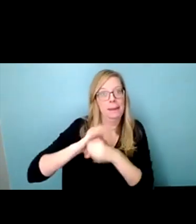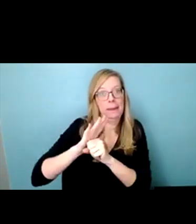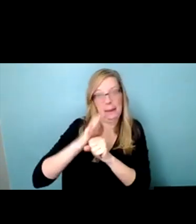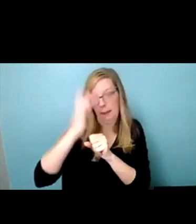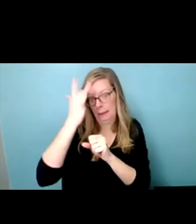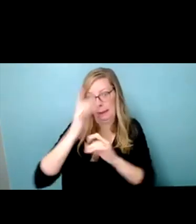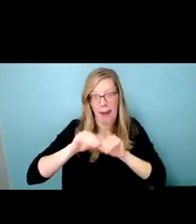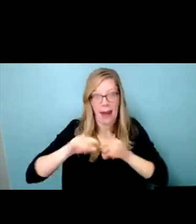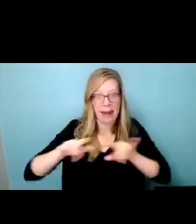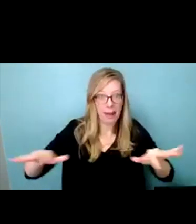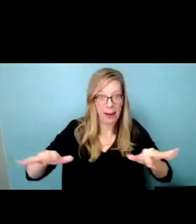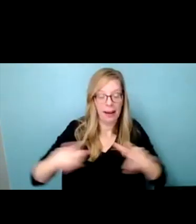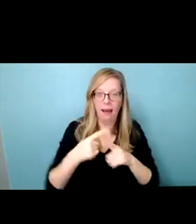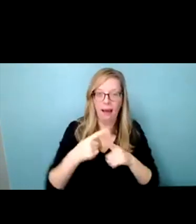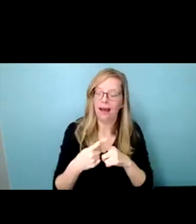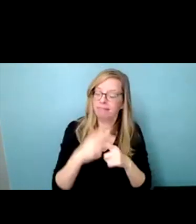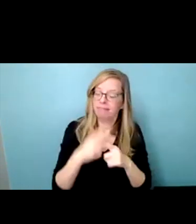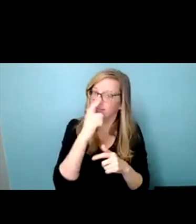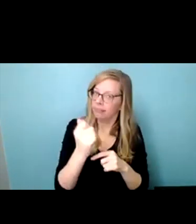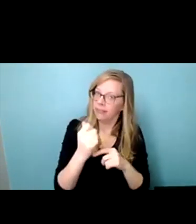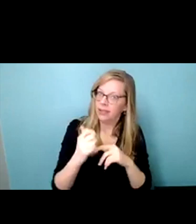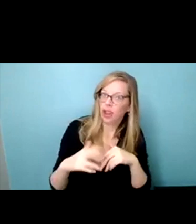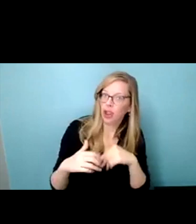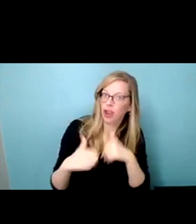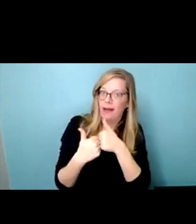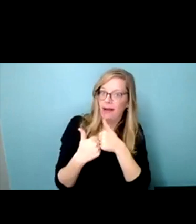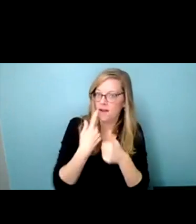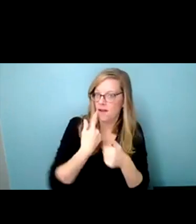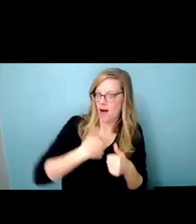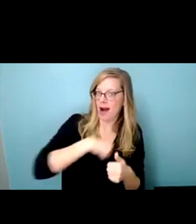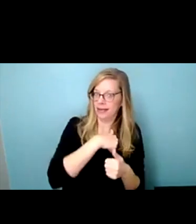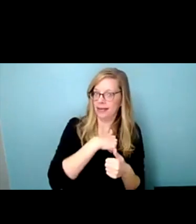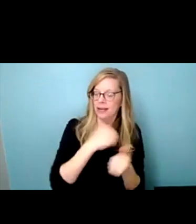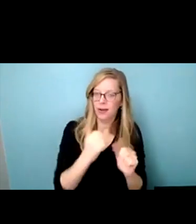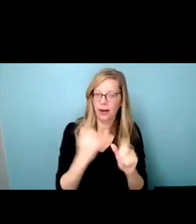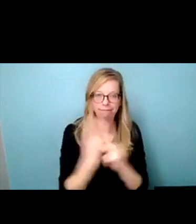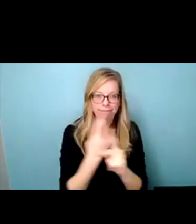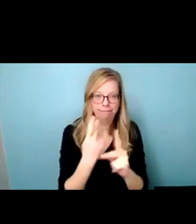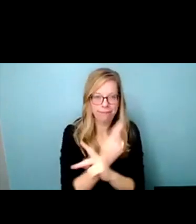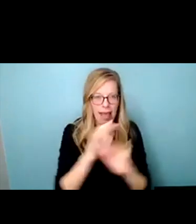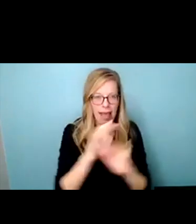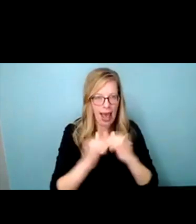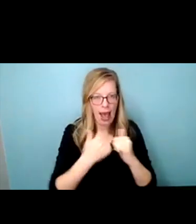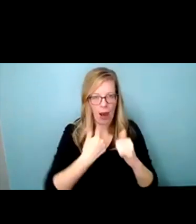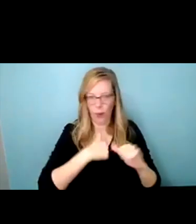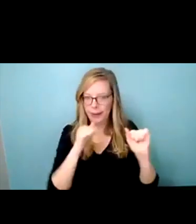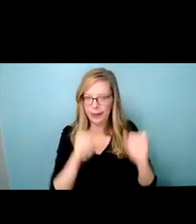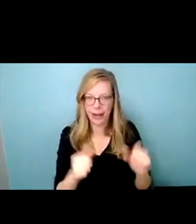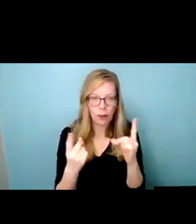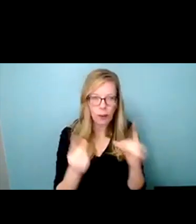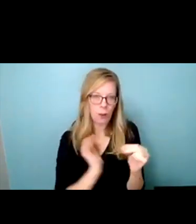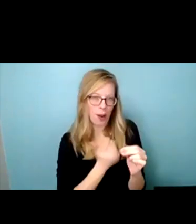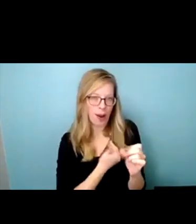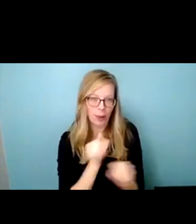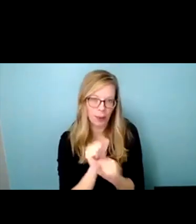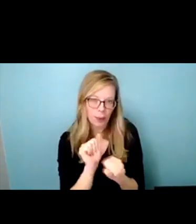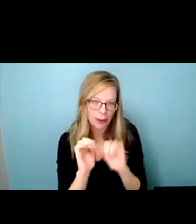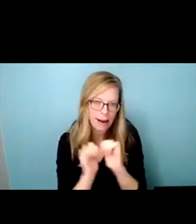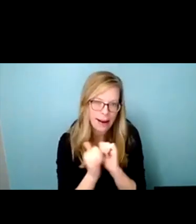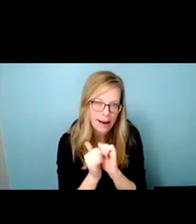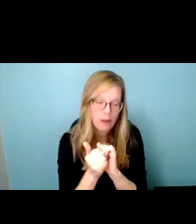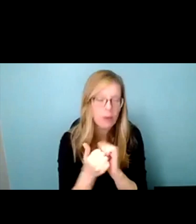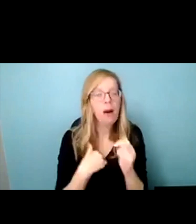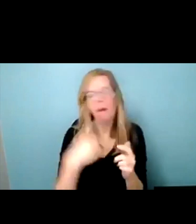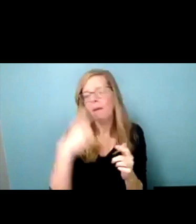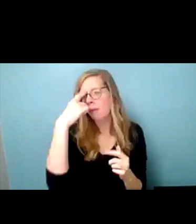really interesting, challenging scenarios for us to be able to do the work that we come together to do. So we thought we'd pull